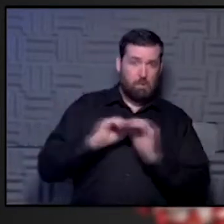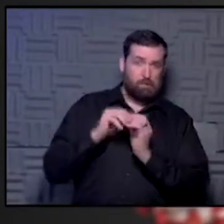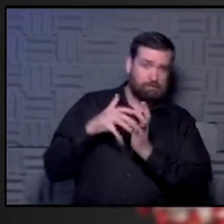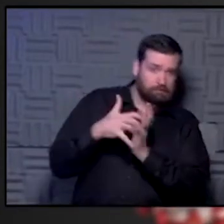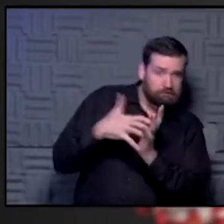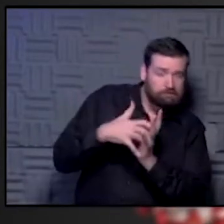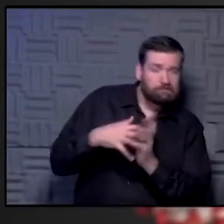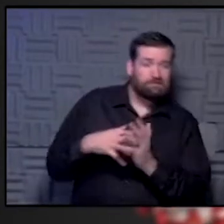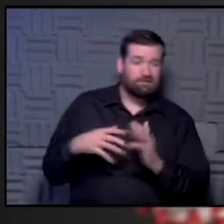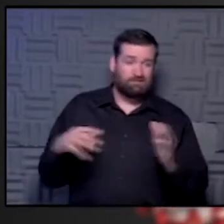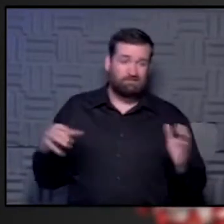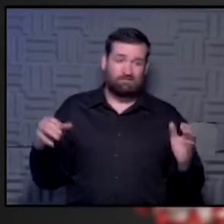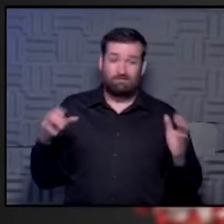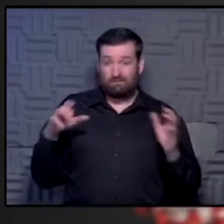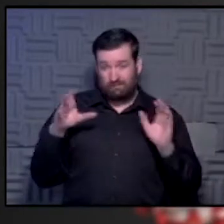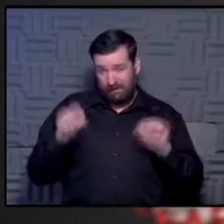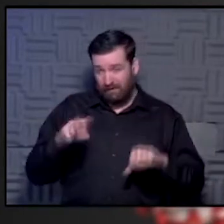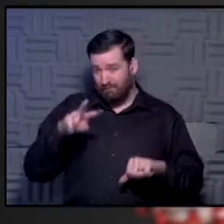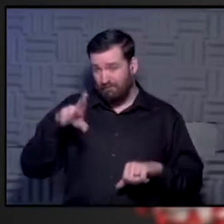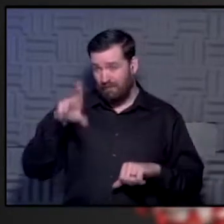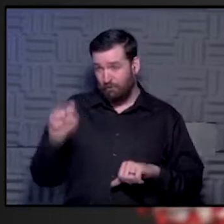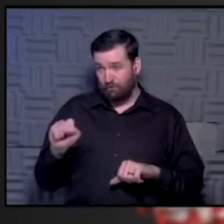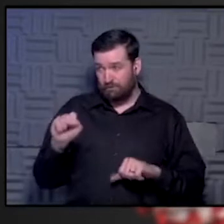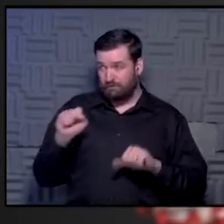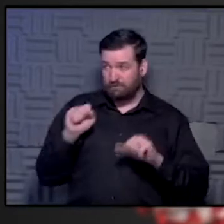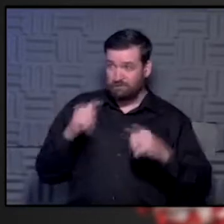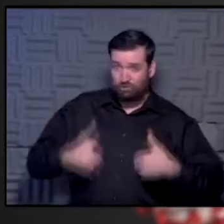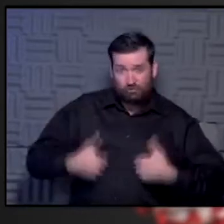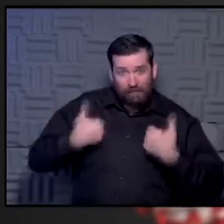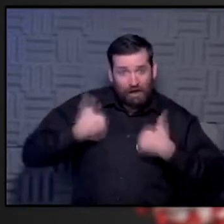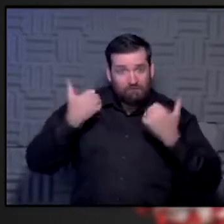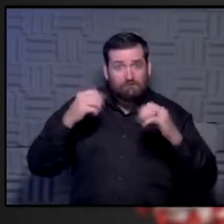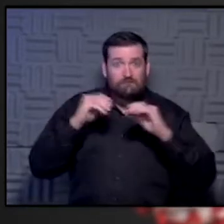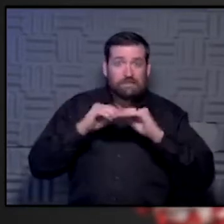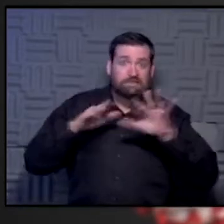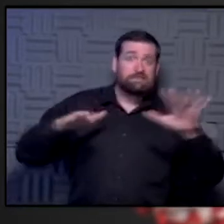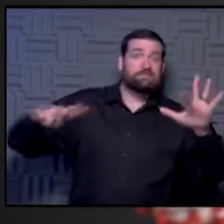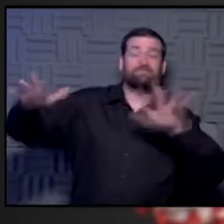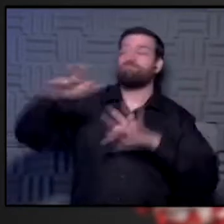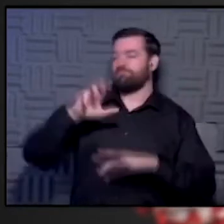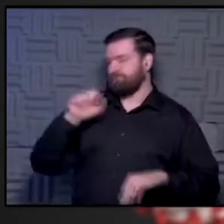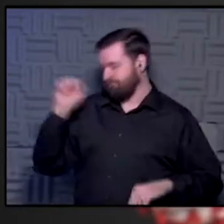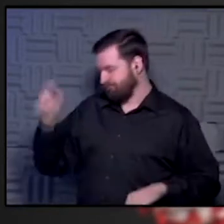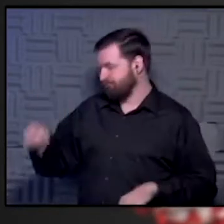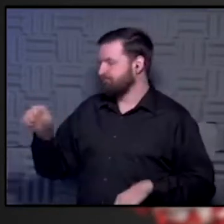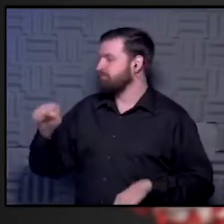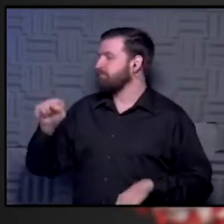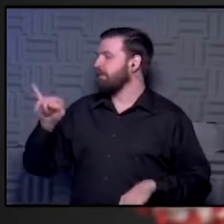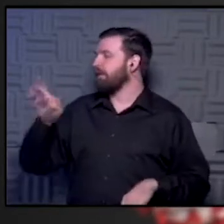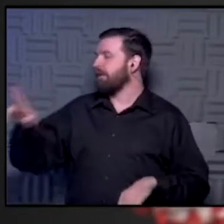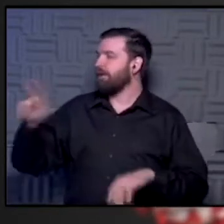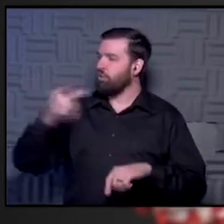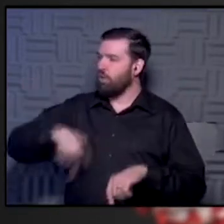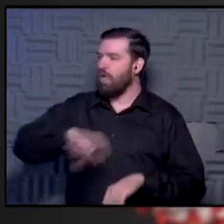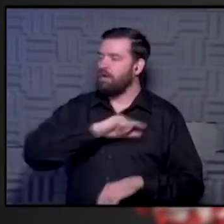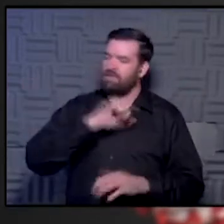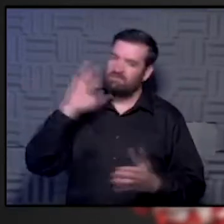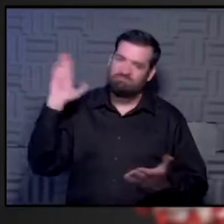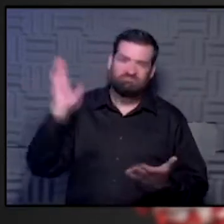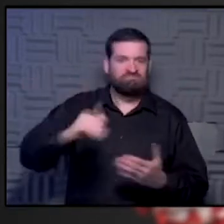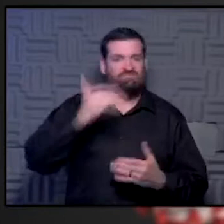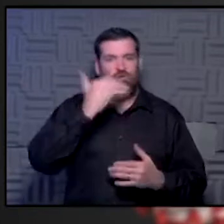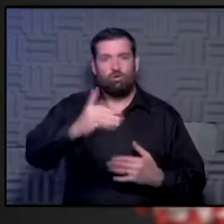great questions. I guess as a lung doctor, I'm going to have to probably help answer this one. So air quality is being affected by wildfires, that's for